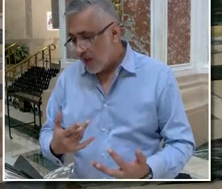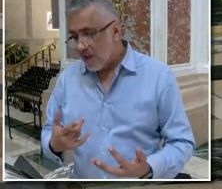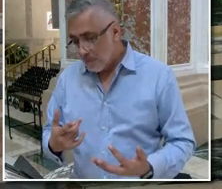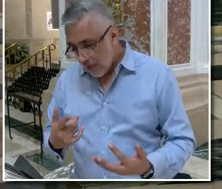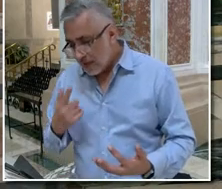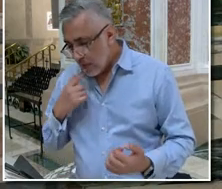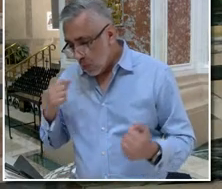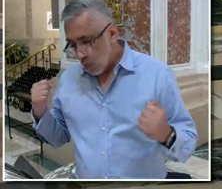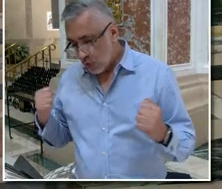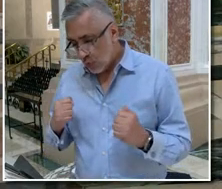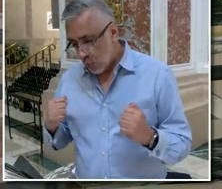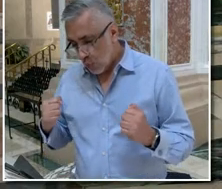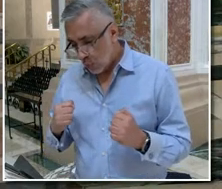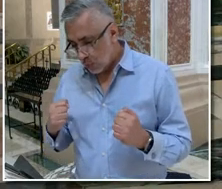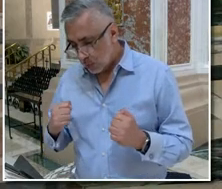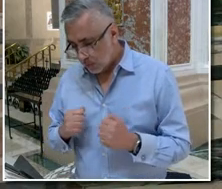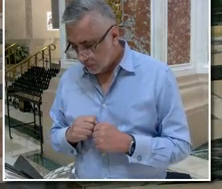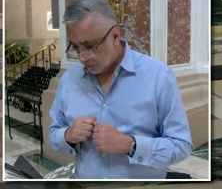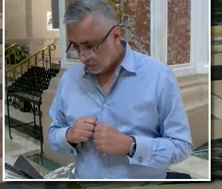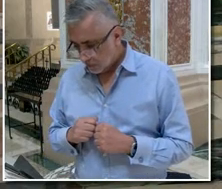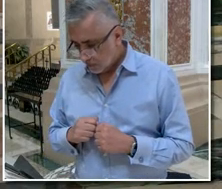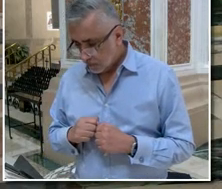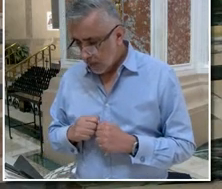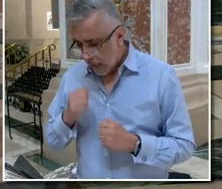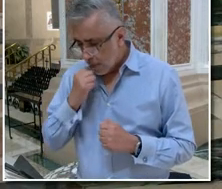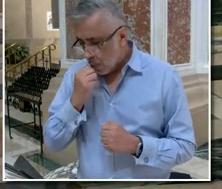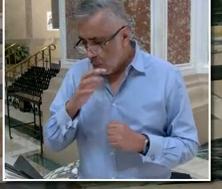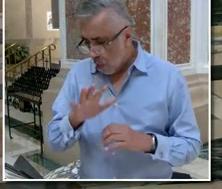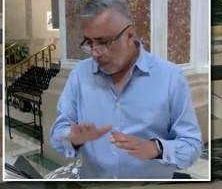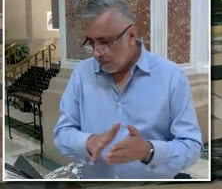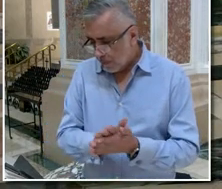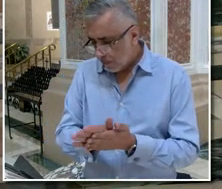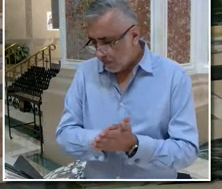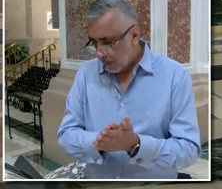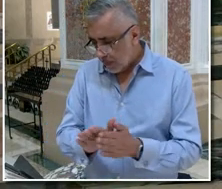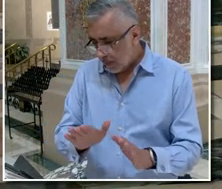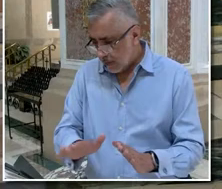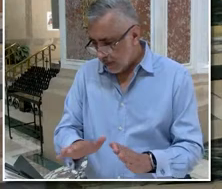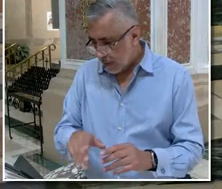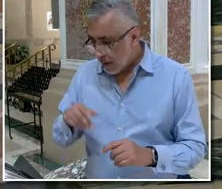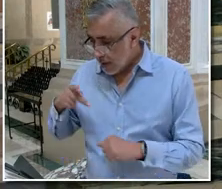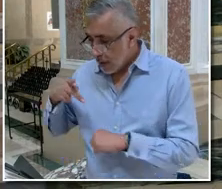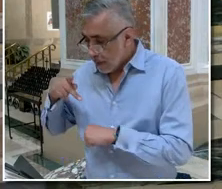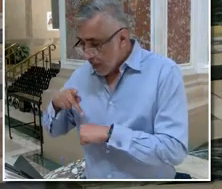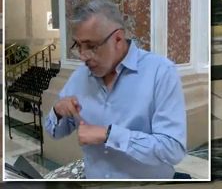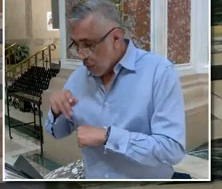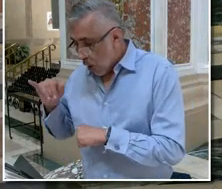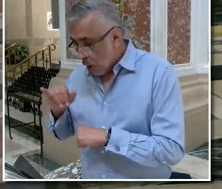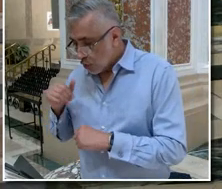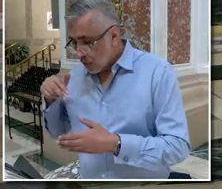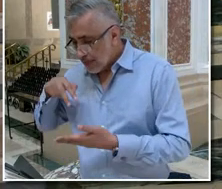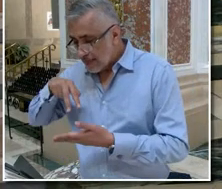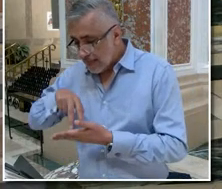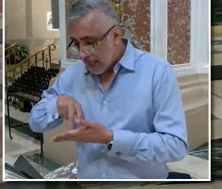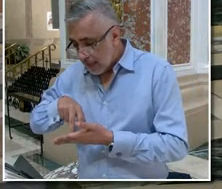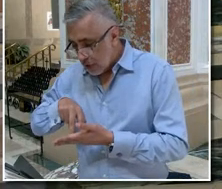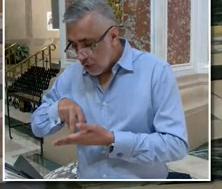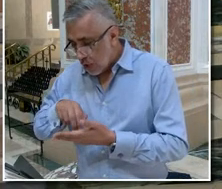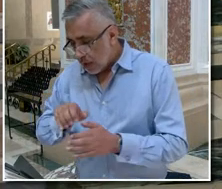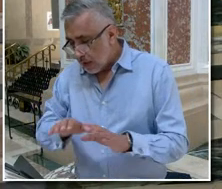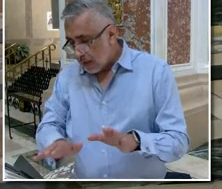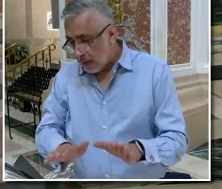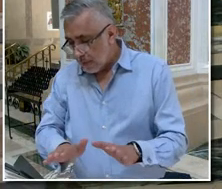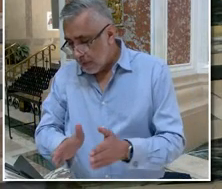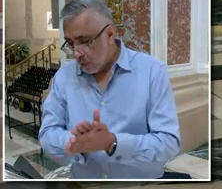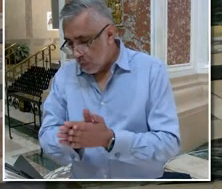was cold, and were warming themselves. Peter was also standing there, keeping